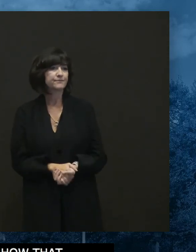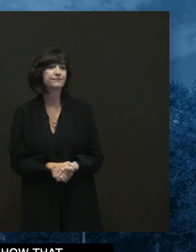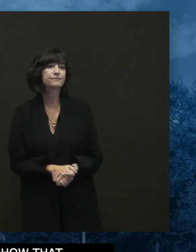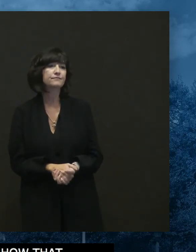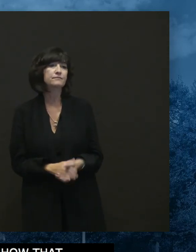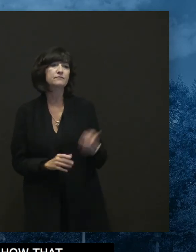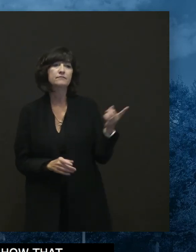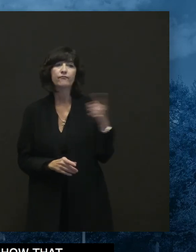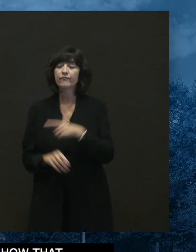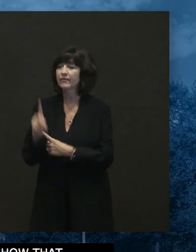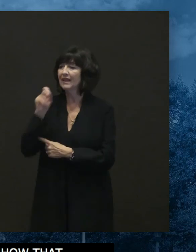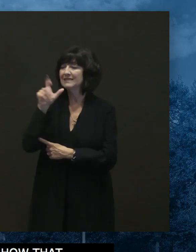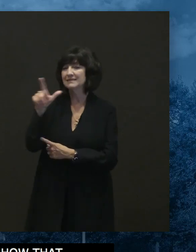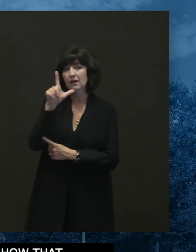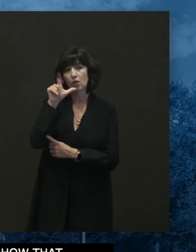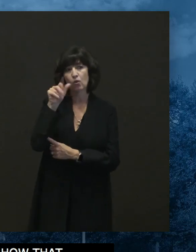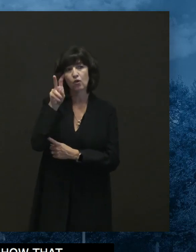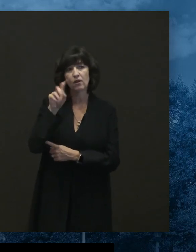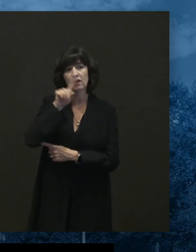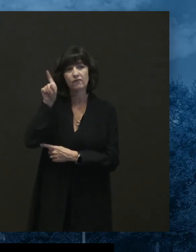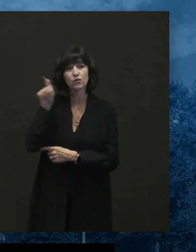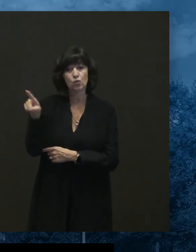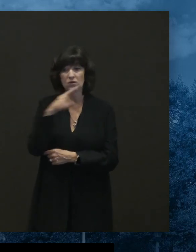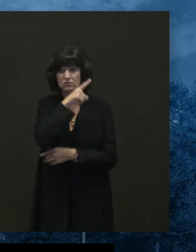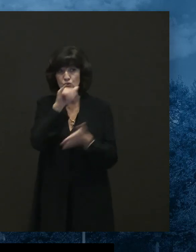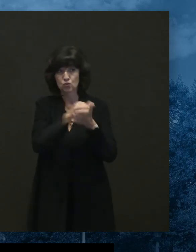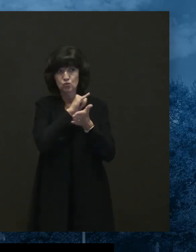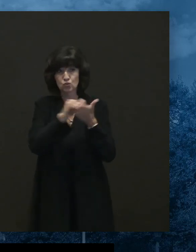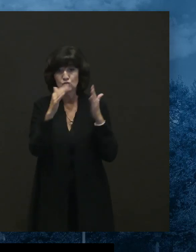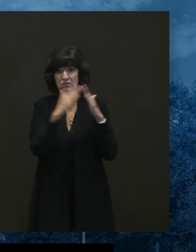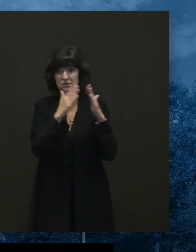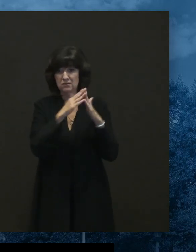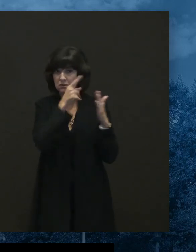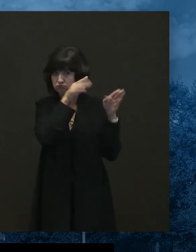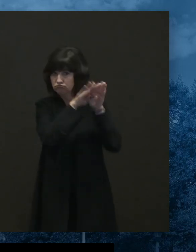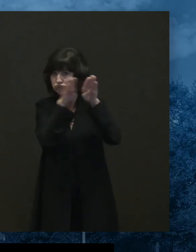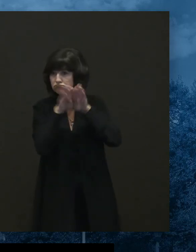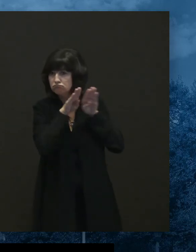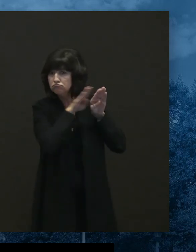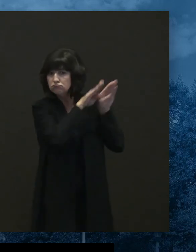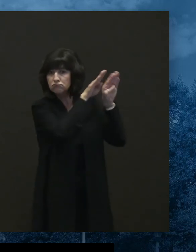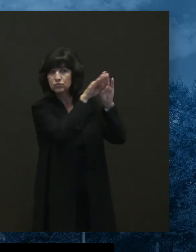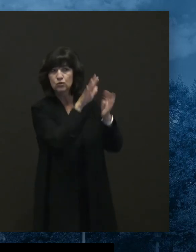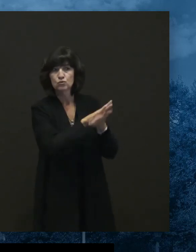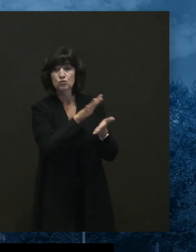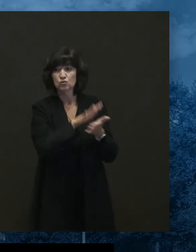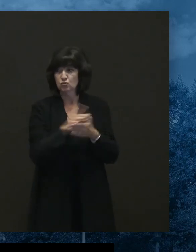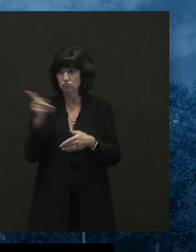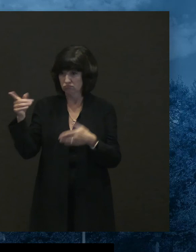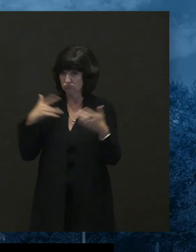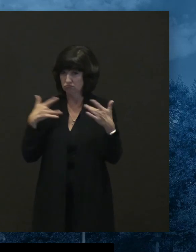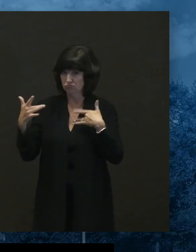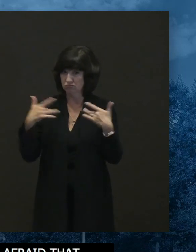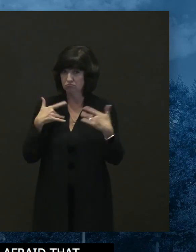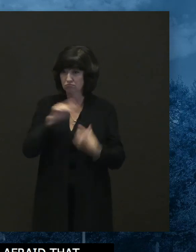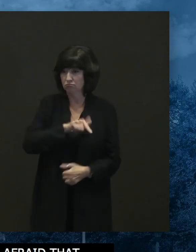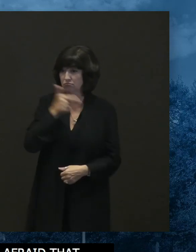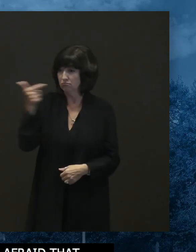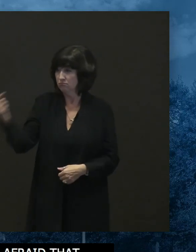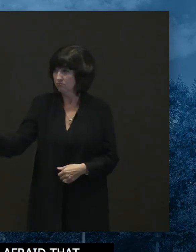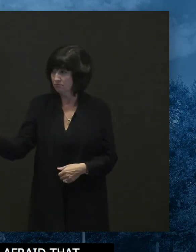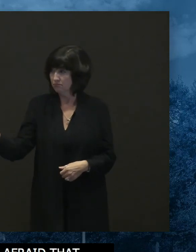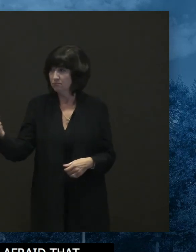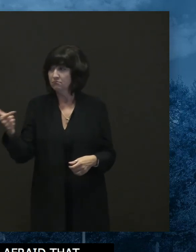Live. New York City has closed a lot of schools. Are you afraid that Delaware will ultimately have to do that as well? Yeah, I sure hope